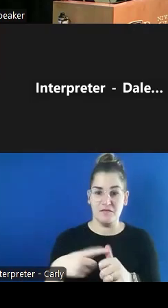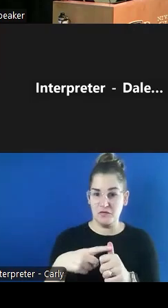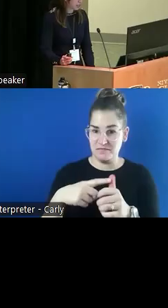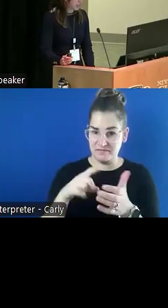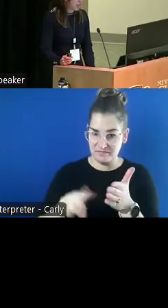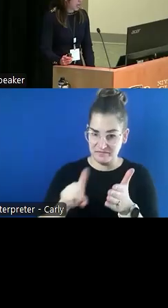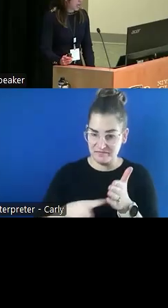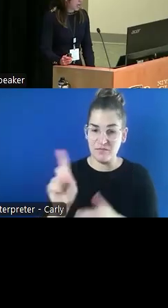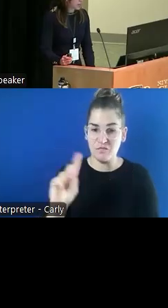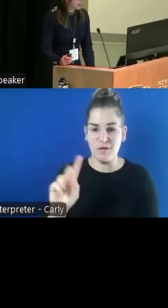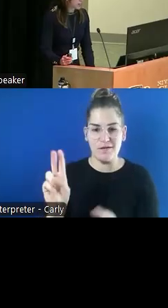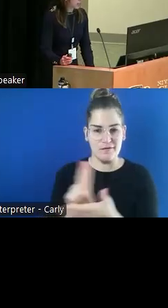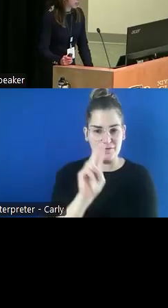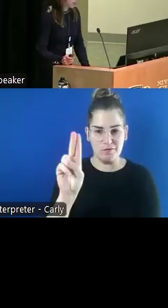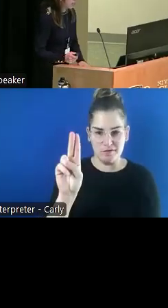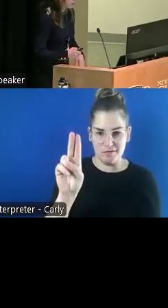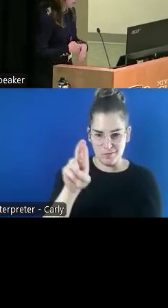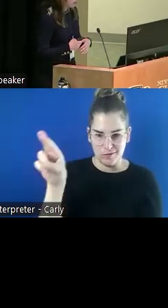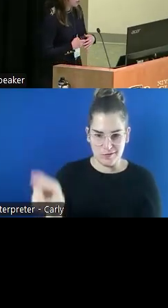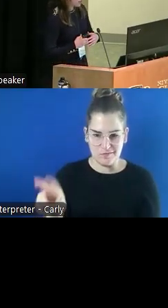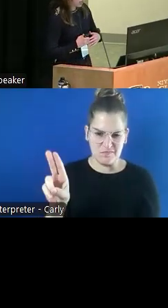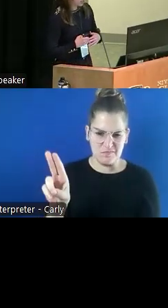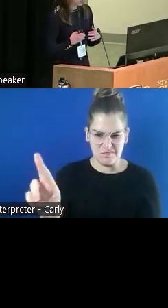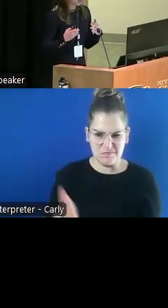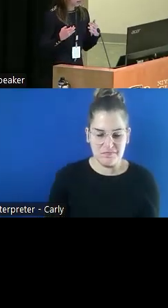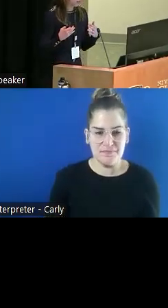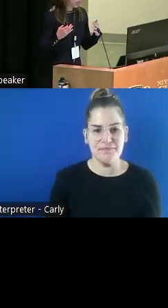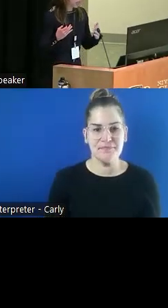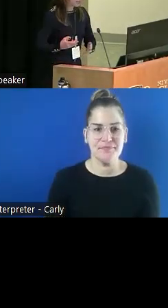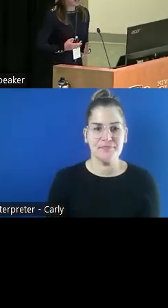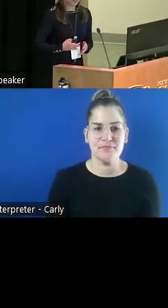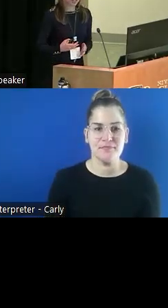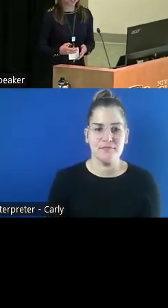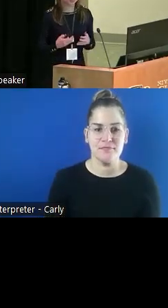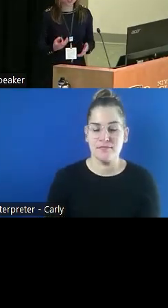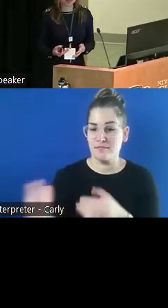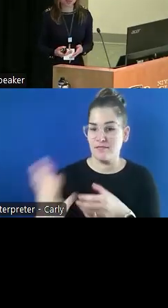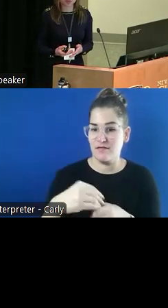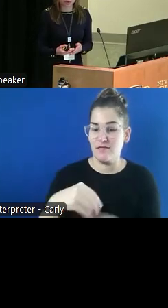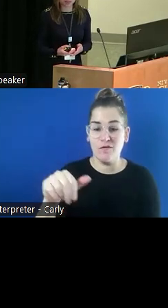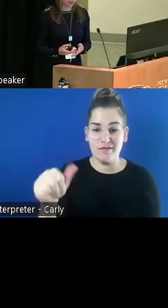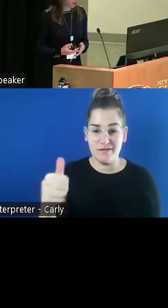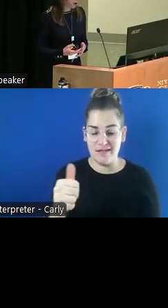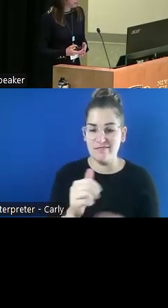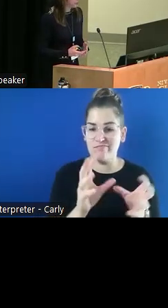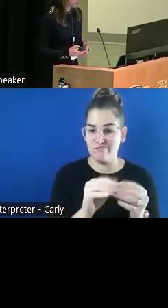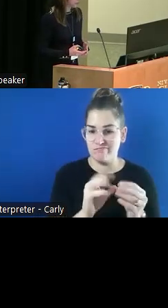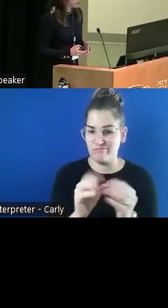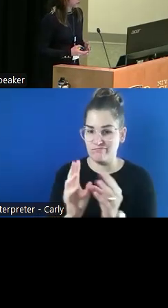R, and it involves a 10-session individual therapy